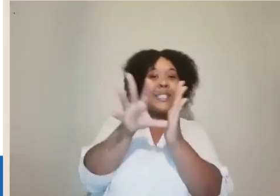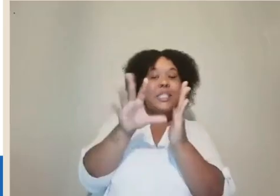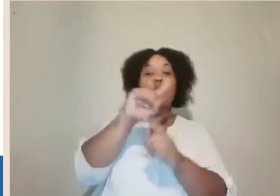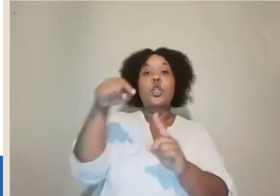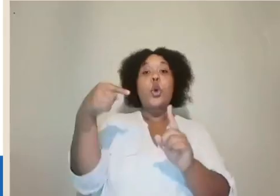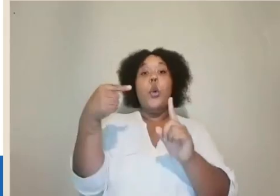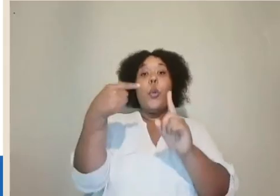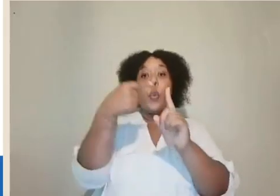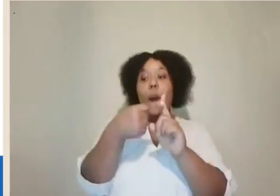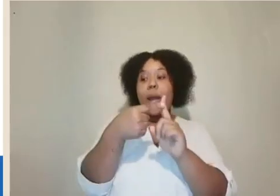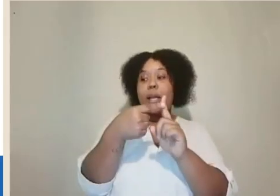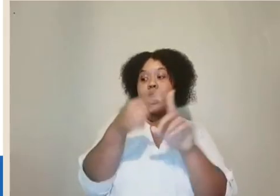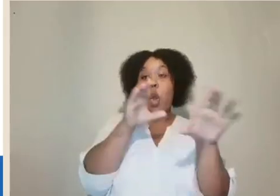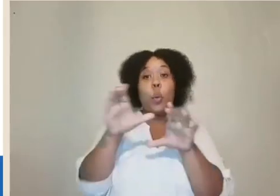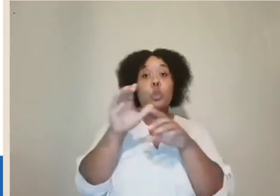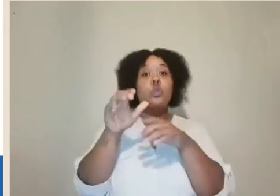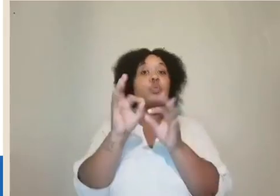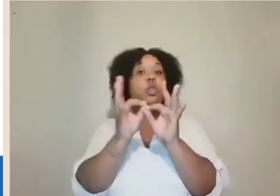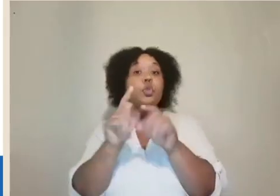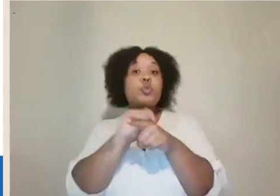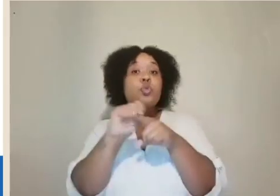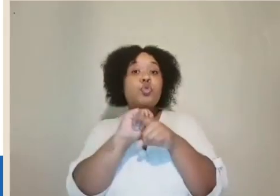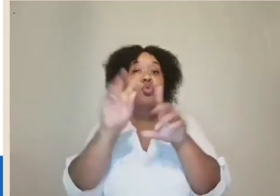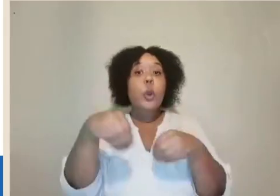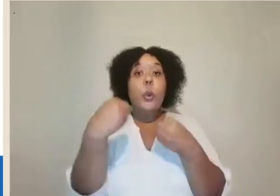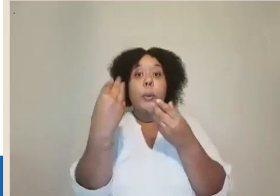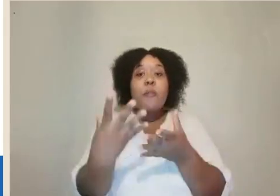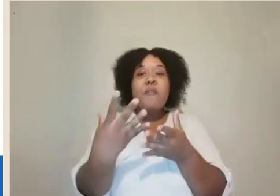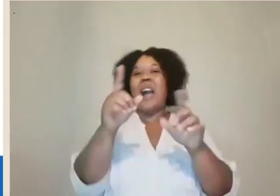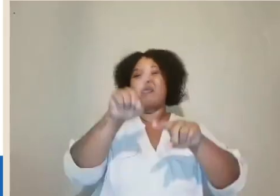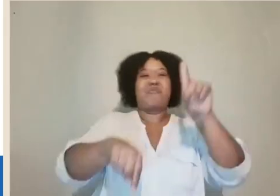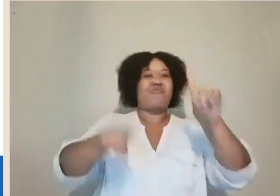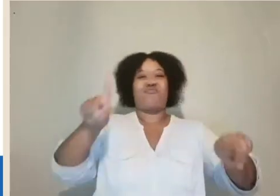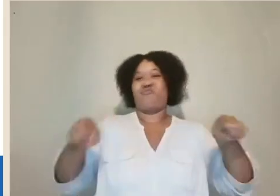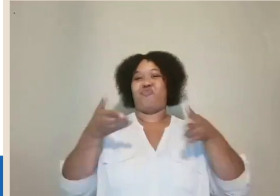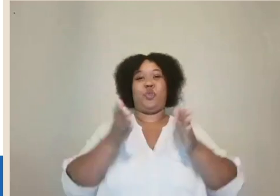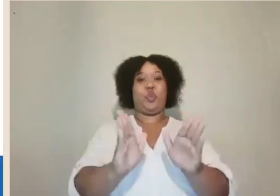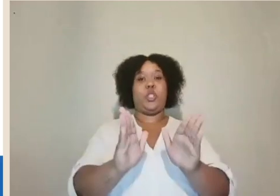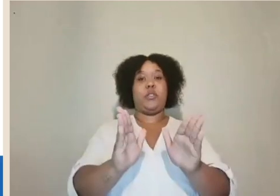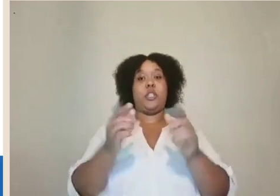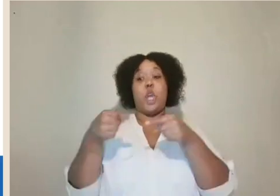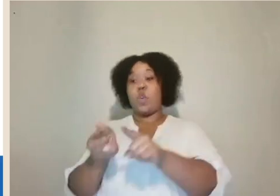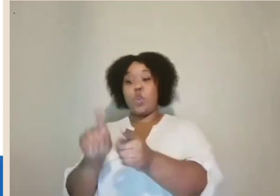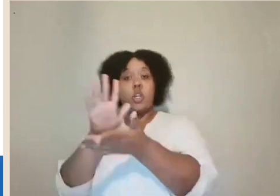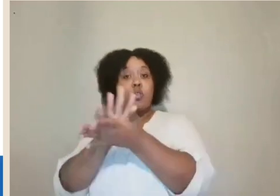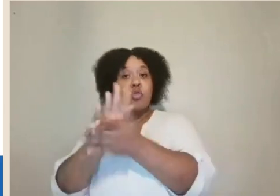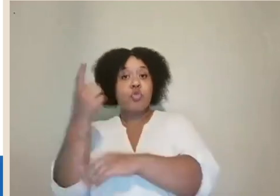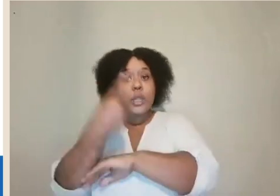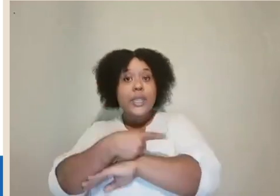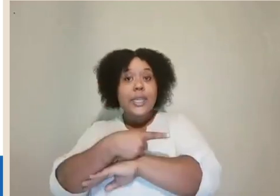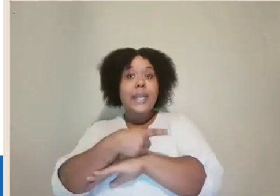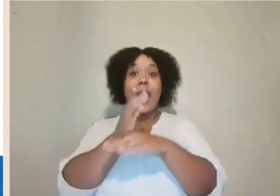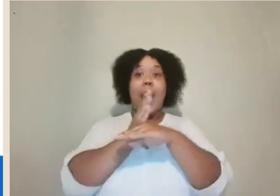are doing interpreter training. We offer training in a wide variety of ways. As I mentioned, we offer it during the school day. We offer as an